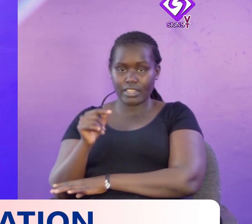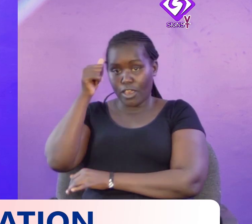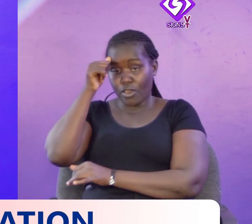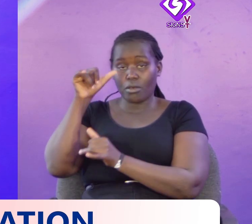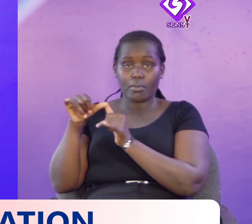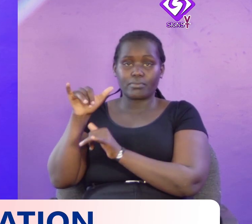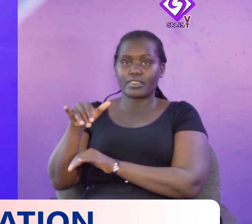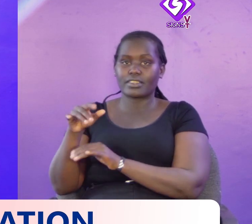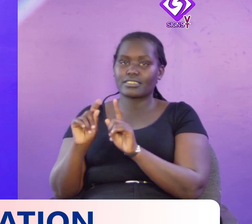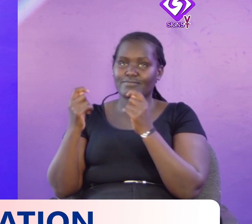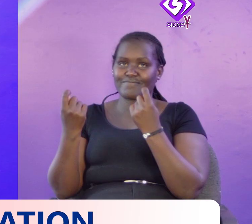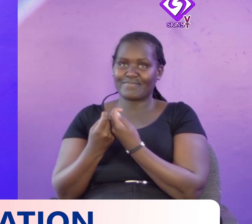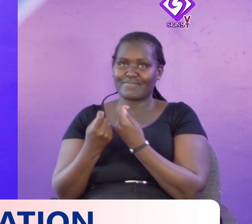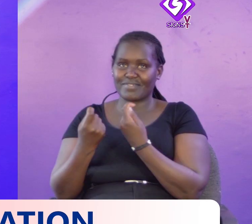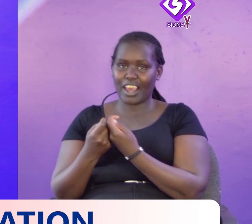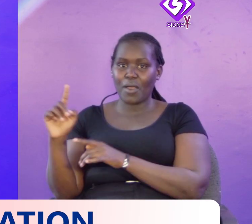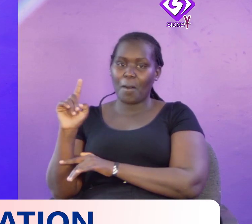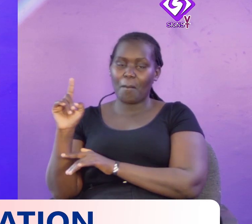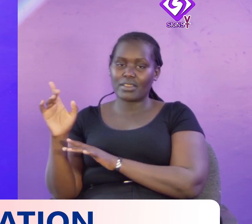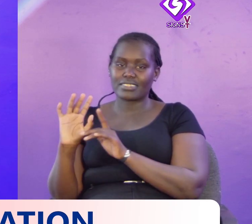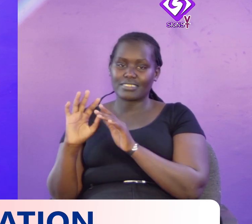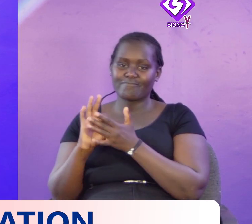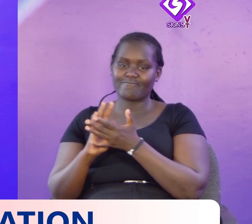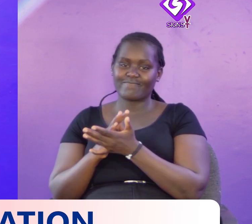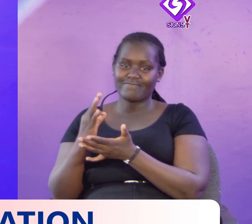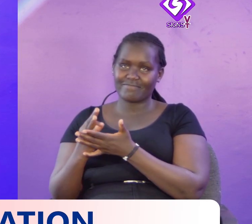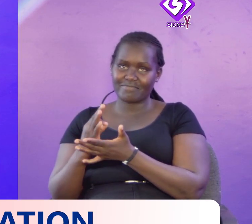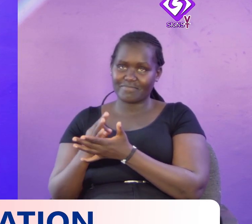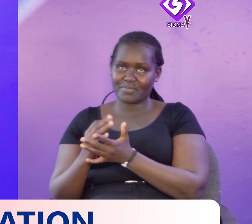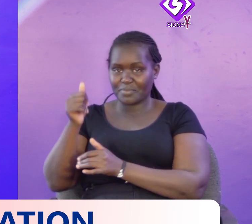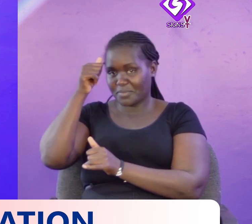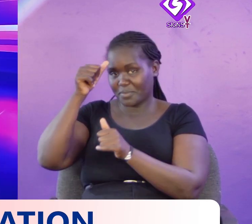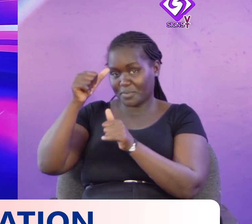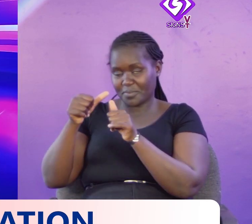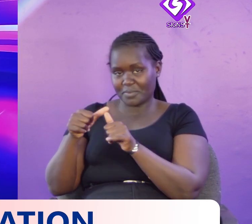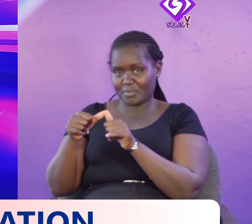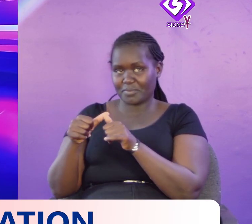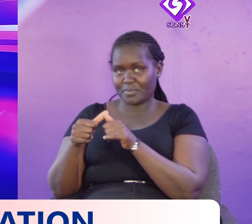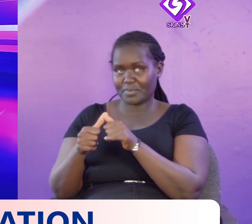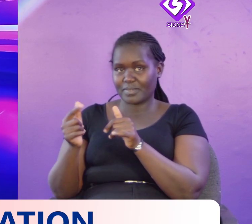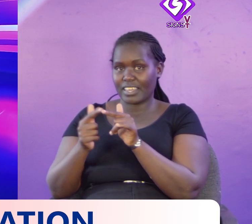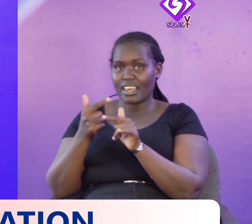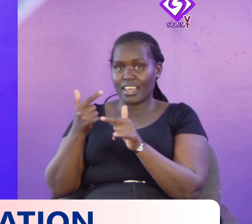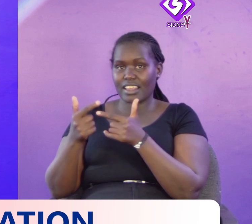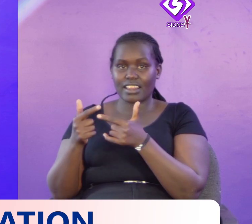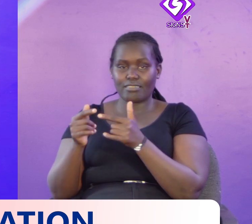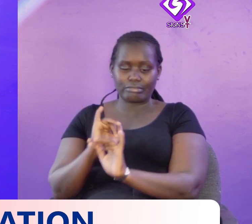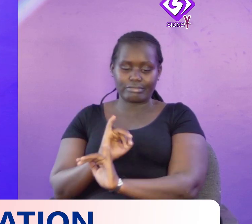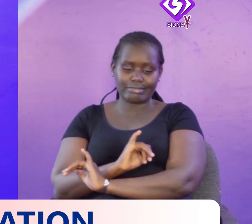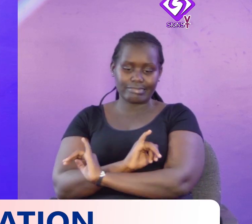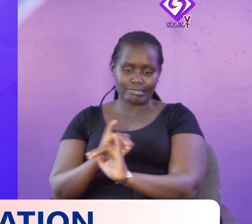team? Who was in the Ministry of Finance? One David Mwiraria. Yes. You remember? Very polished